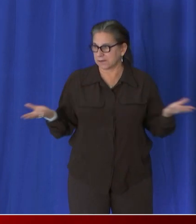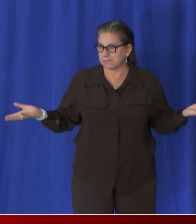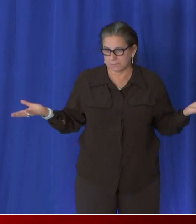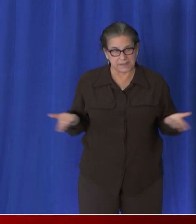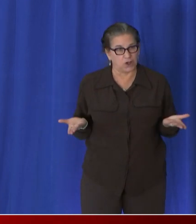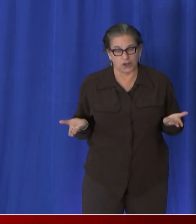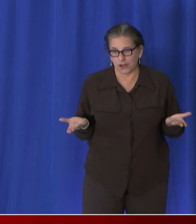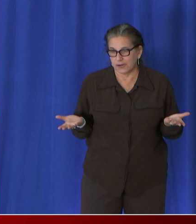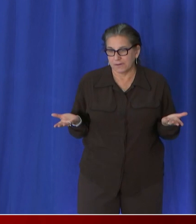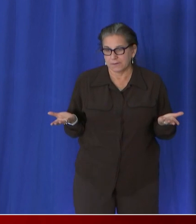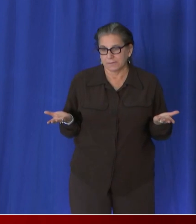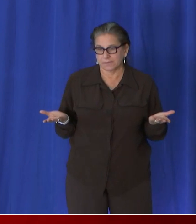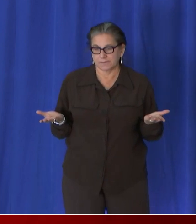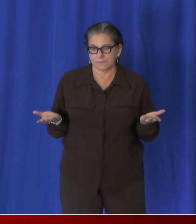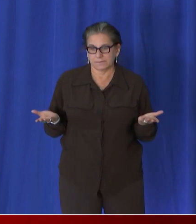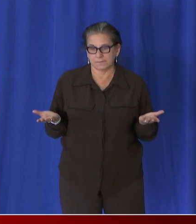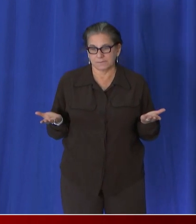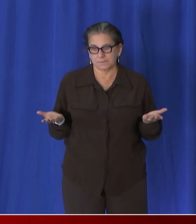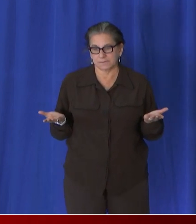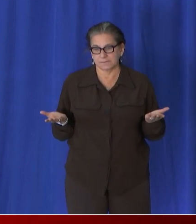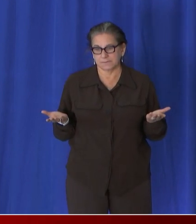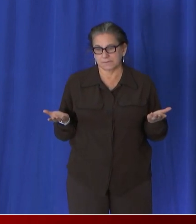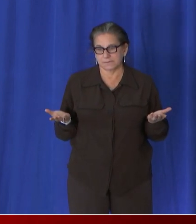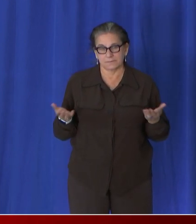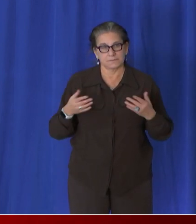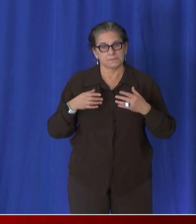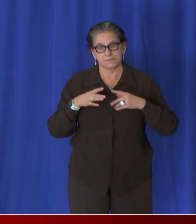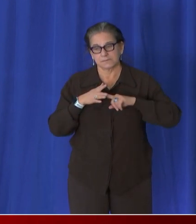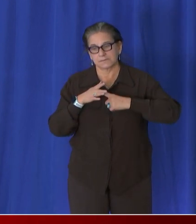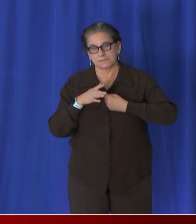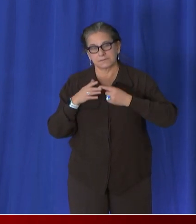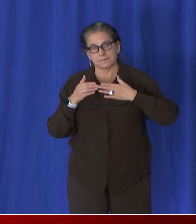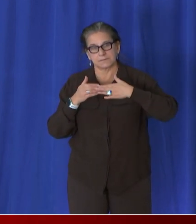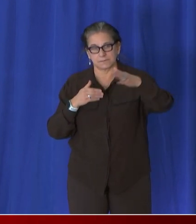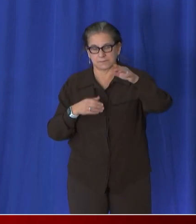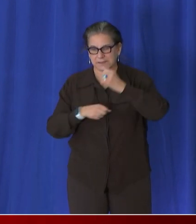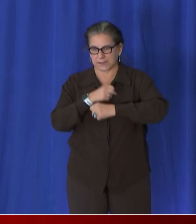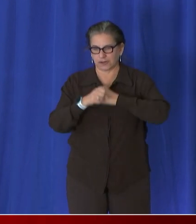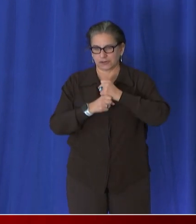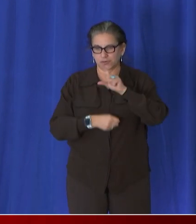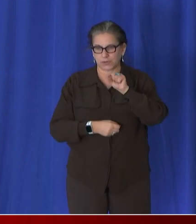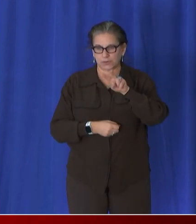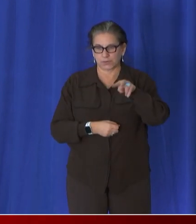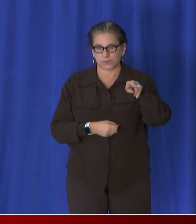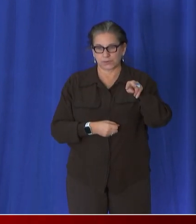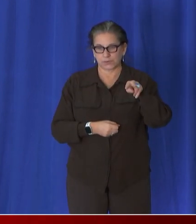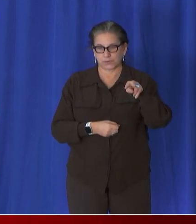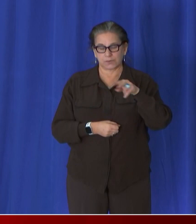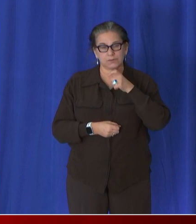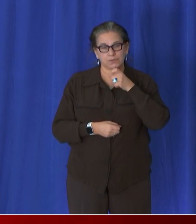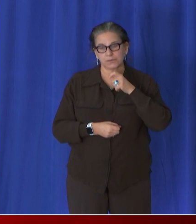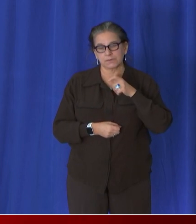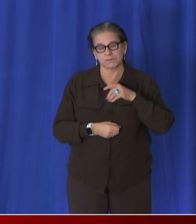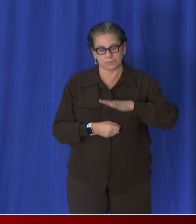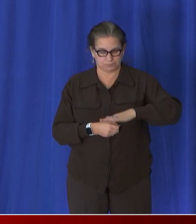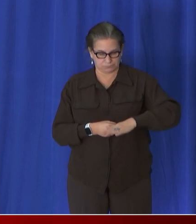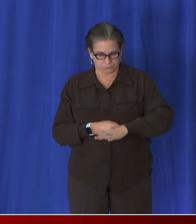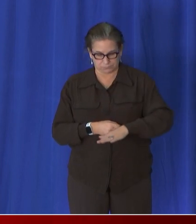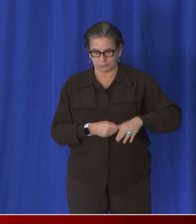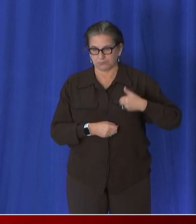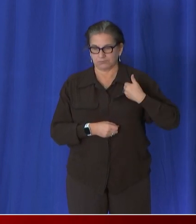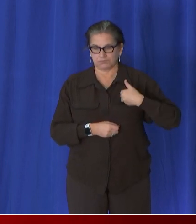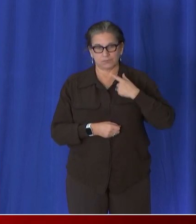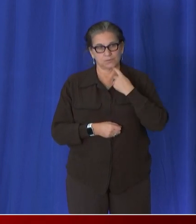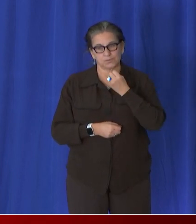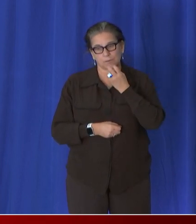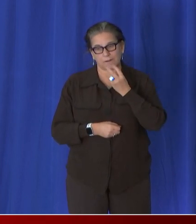establishments will be required to verify that their patrons 12 years old and older have received at least